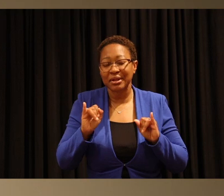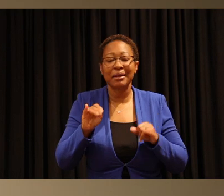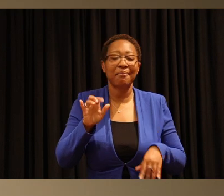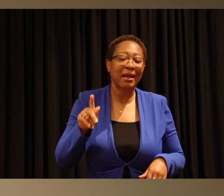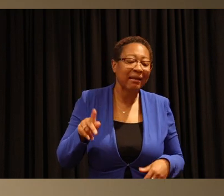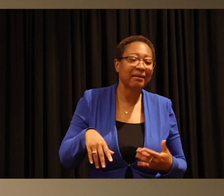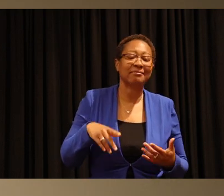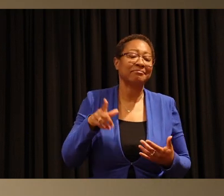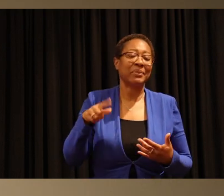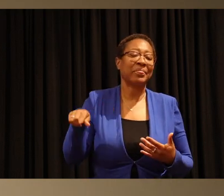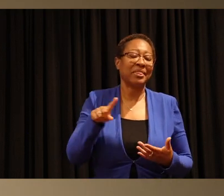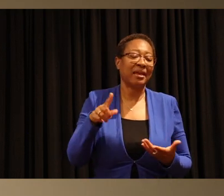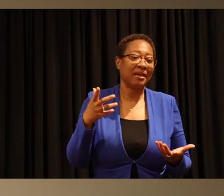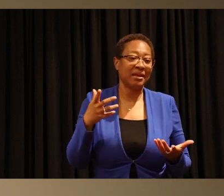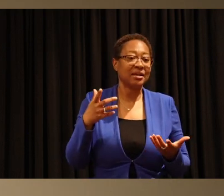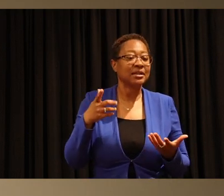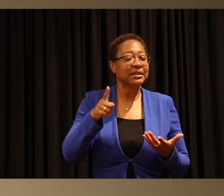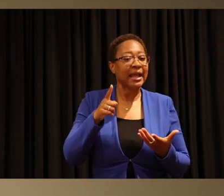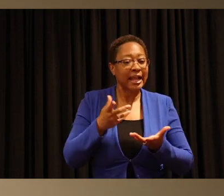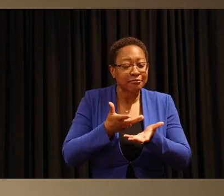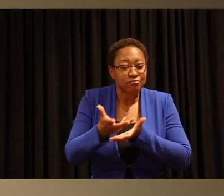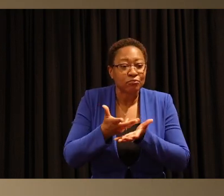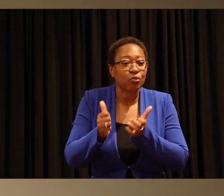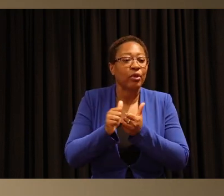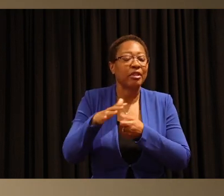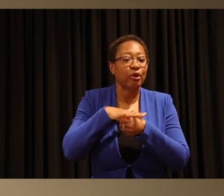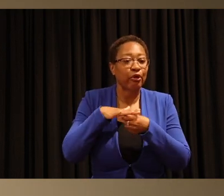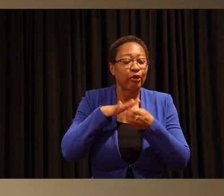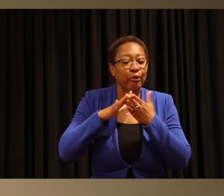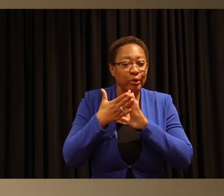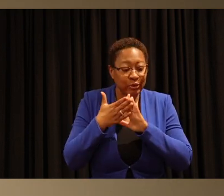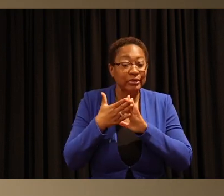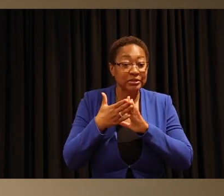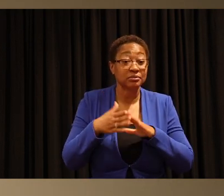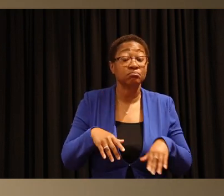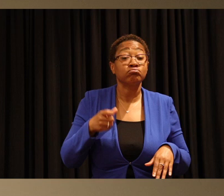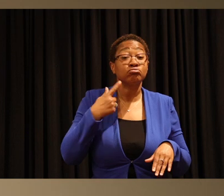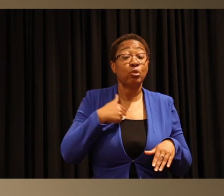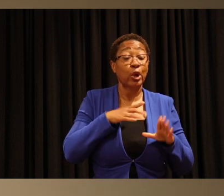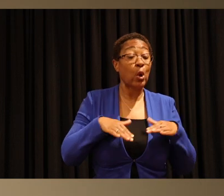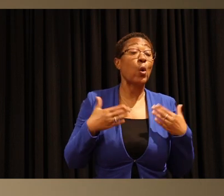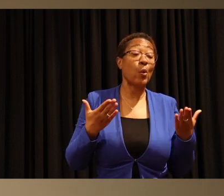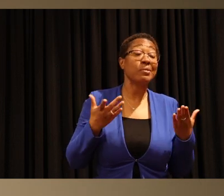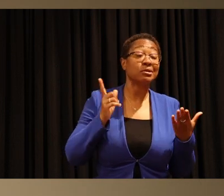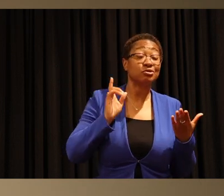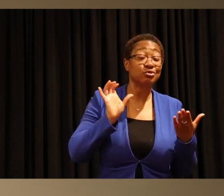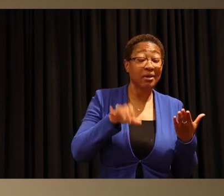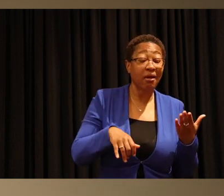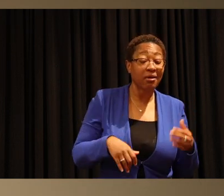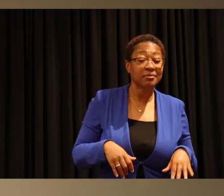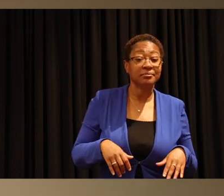Bank, they clearly very engaged in all their communities. And we are open. One of the things I want to say to all of